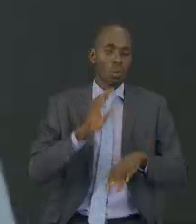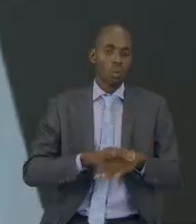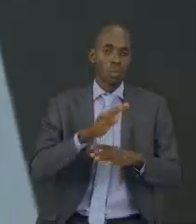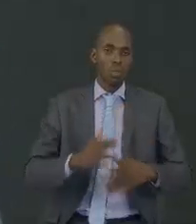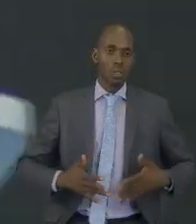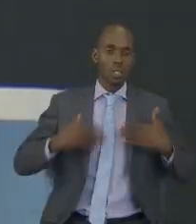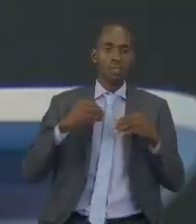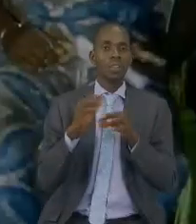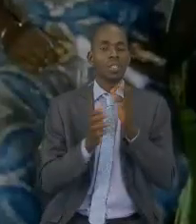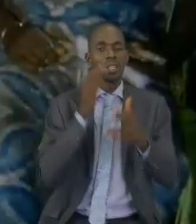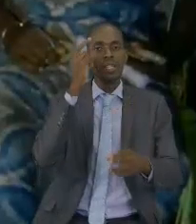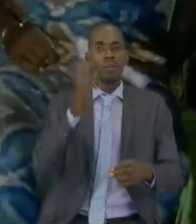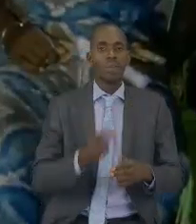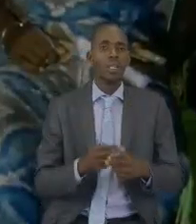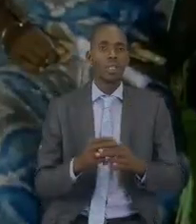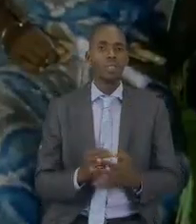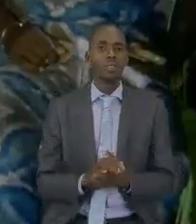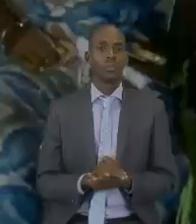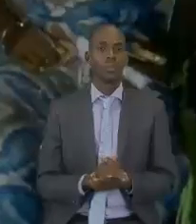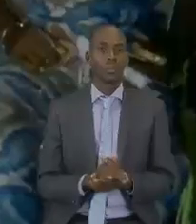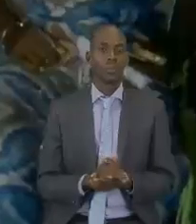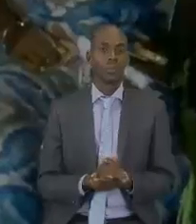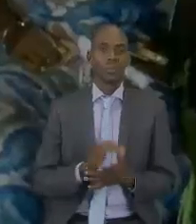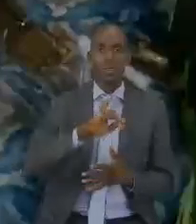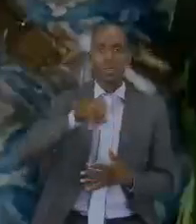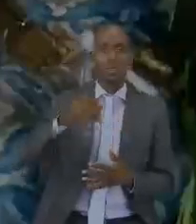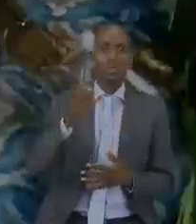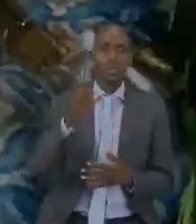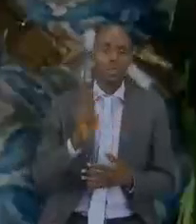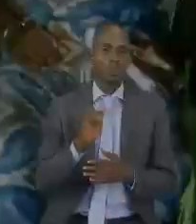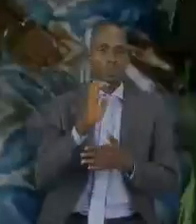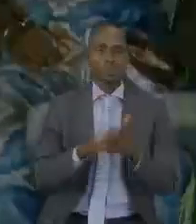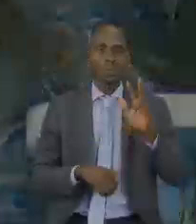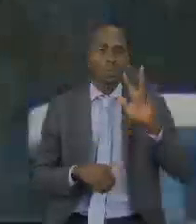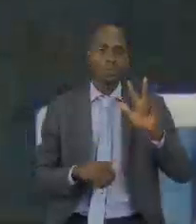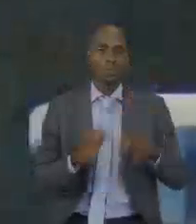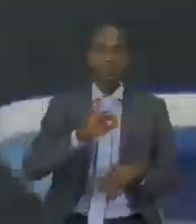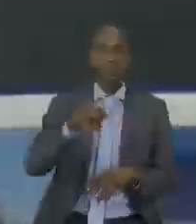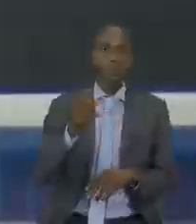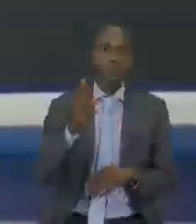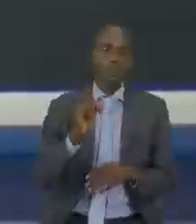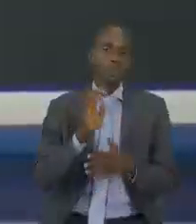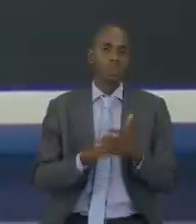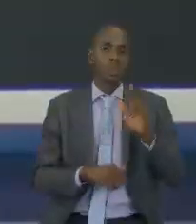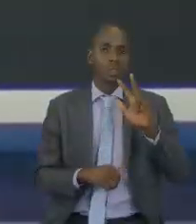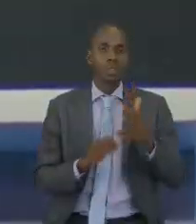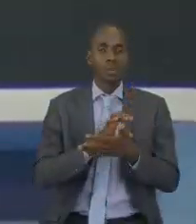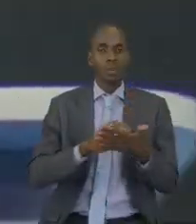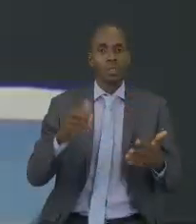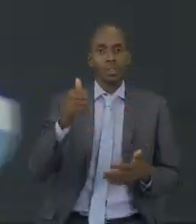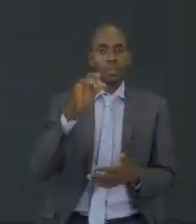life in Jesus' name. John chapter 3. And I'm reading from verse